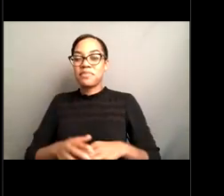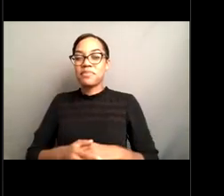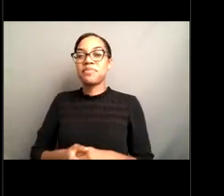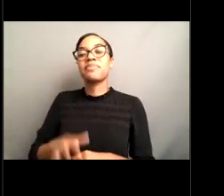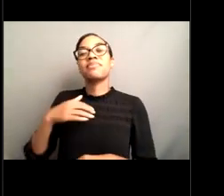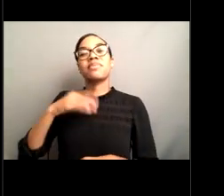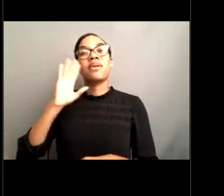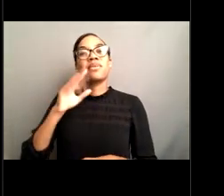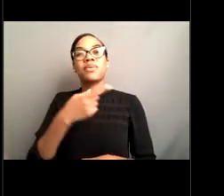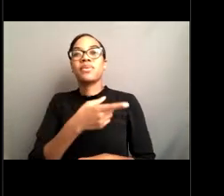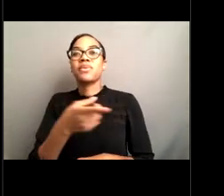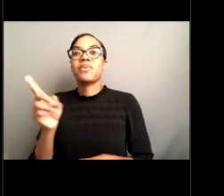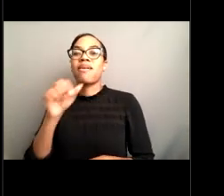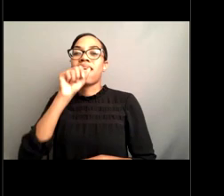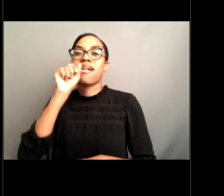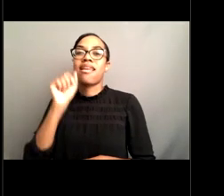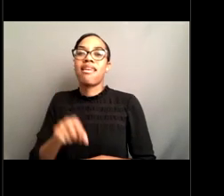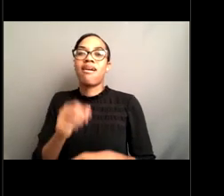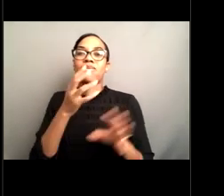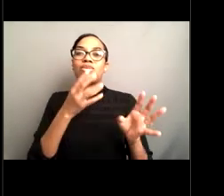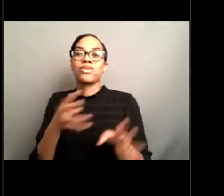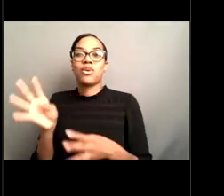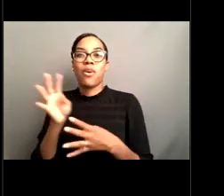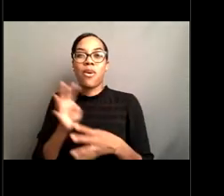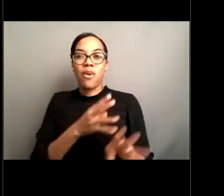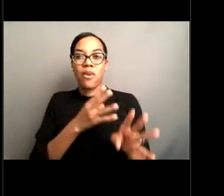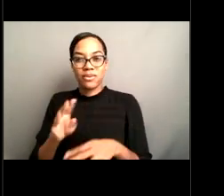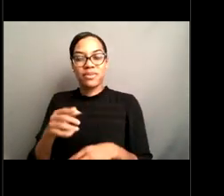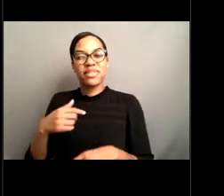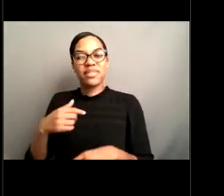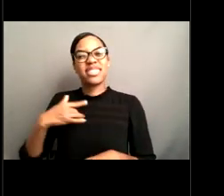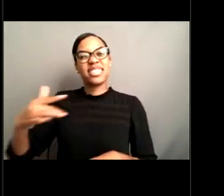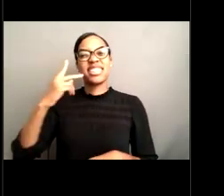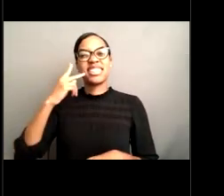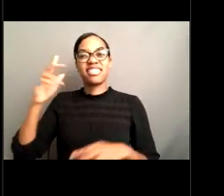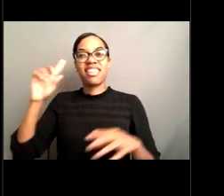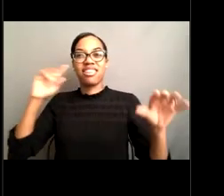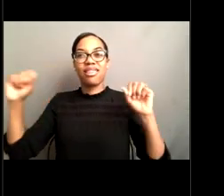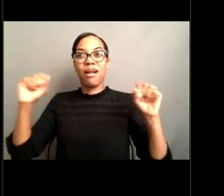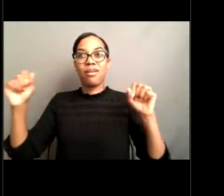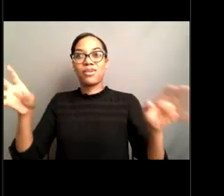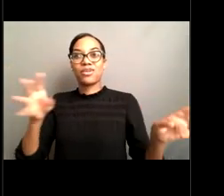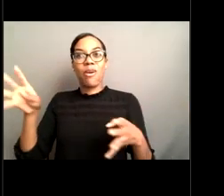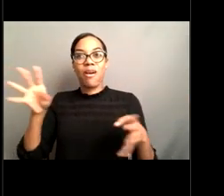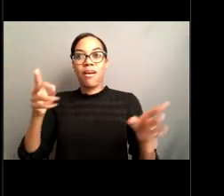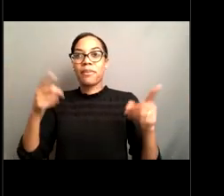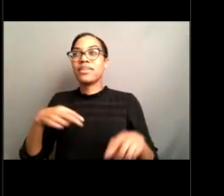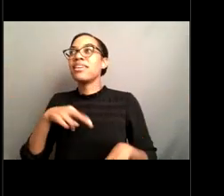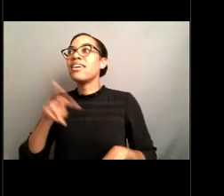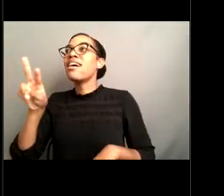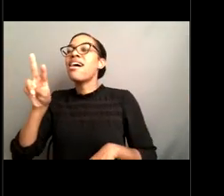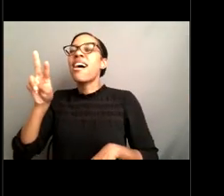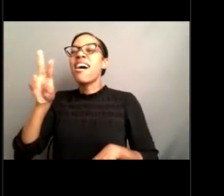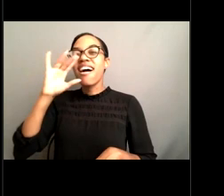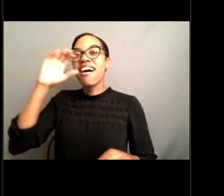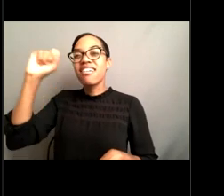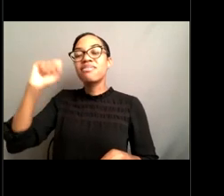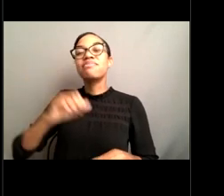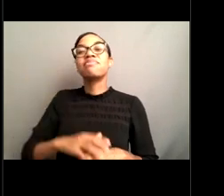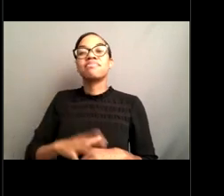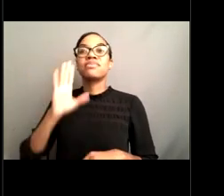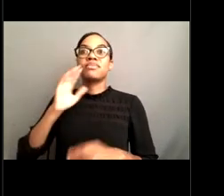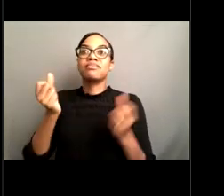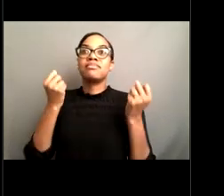run to the window and watch a thunderstorm. Went through a lot of hurricanes here in Virginia because we are on the ocean. And so that really got my